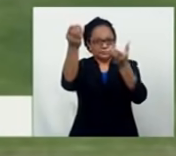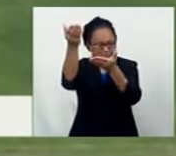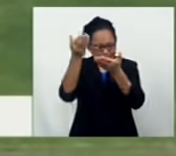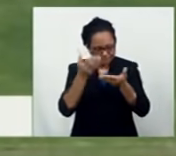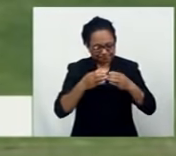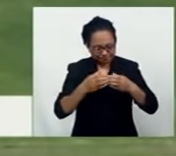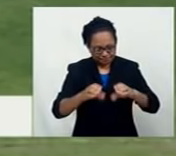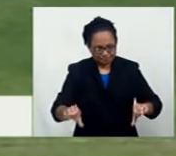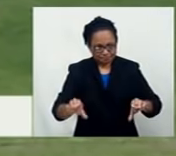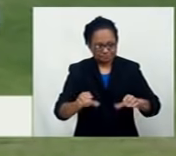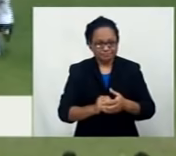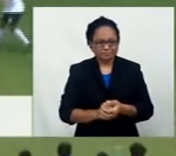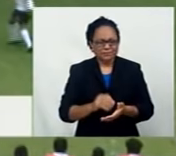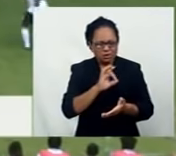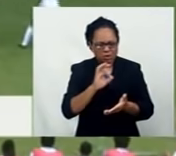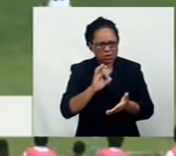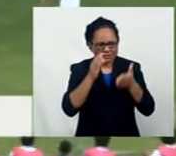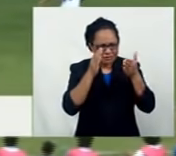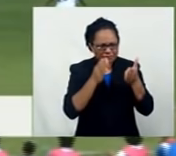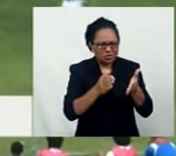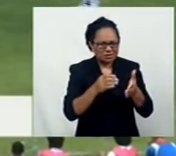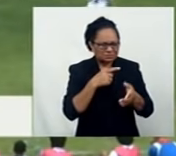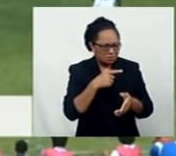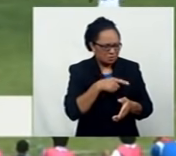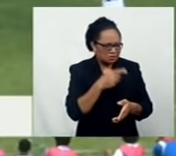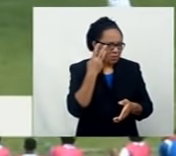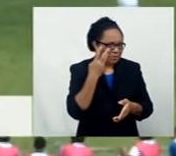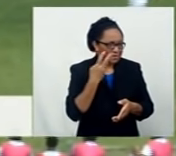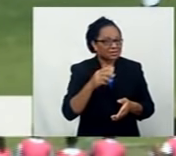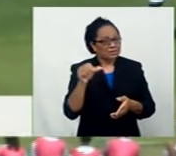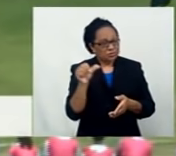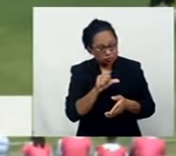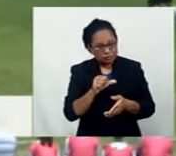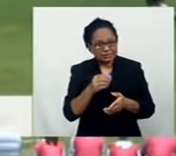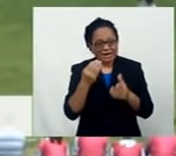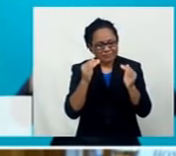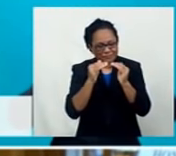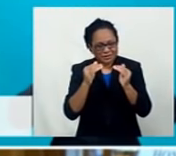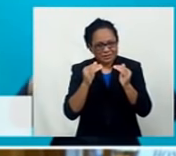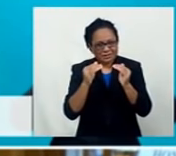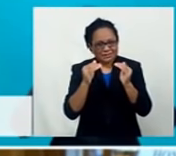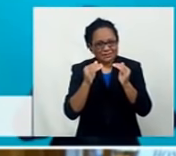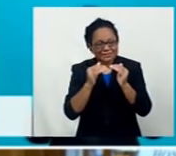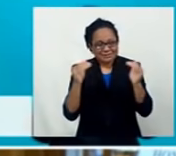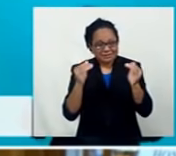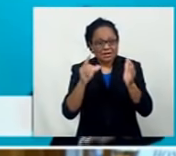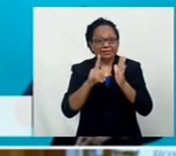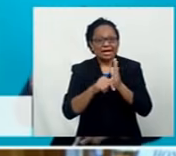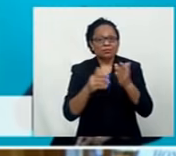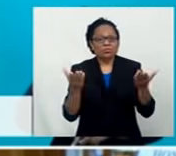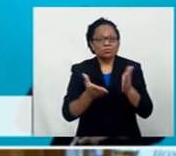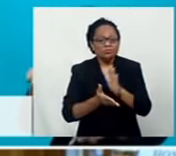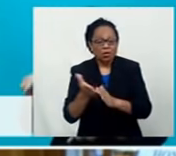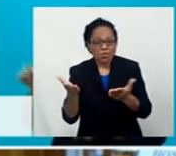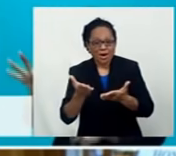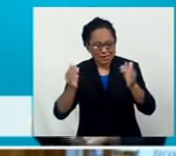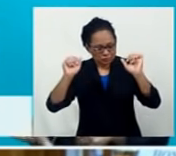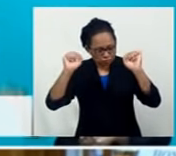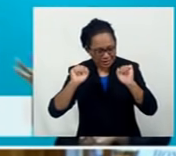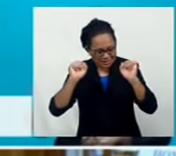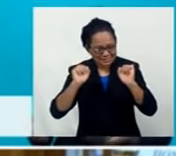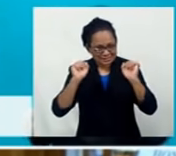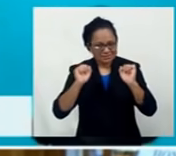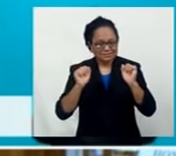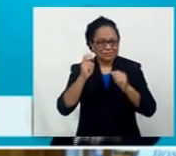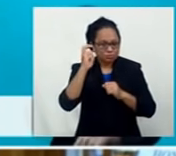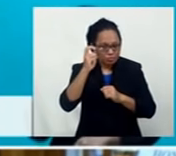gender. They must have equal time in the gym and on the training field as their male counterparts.